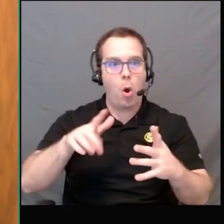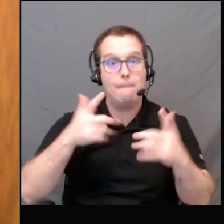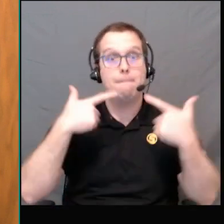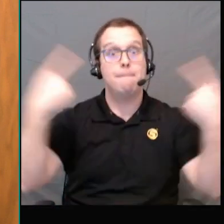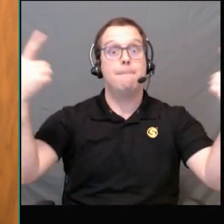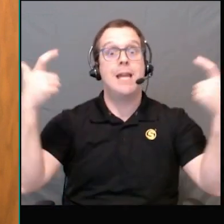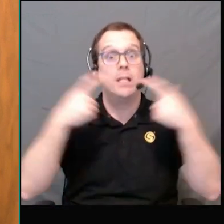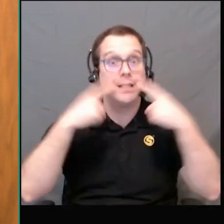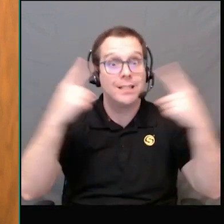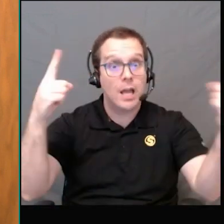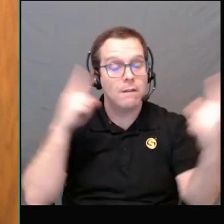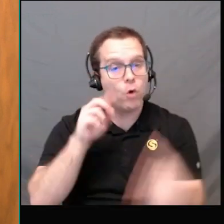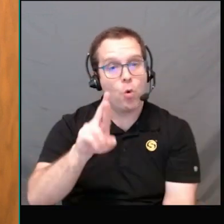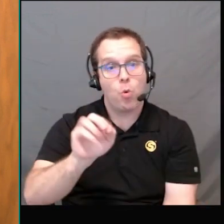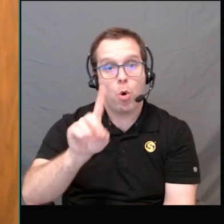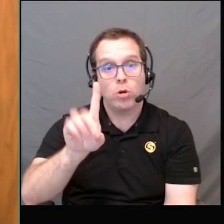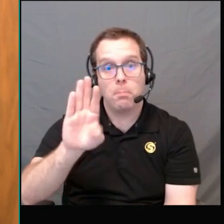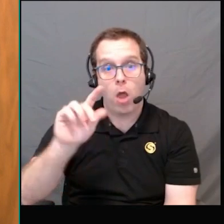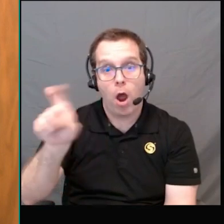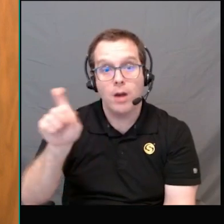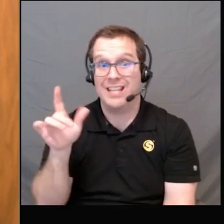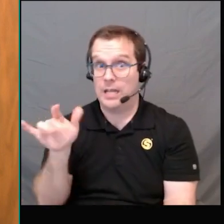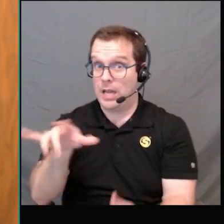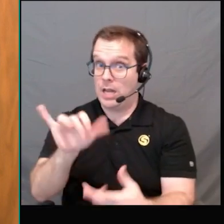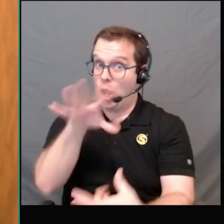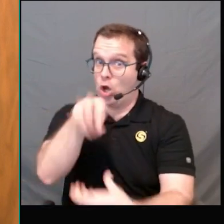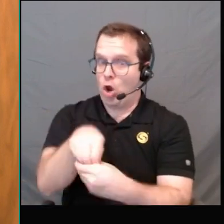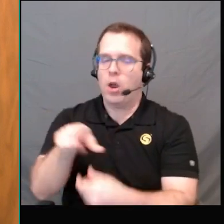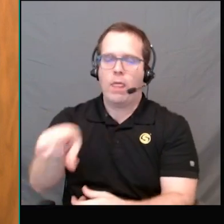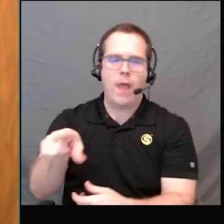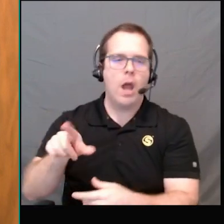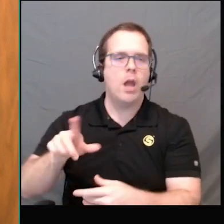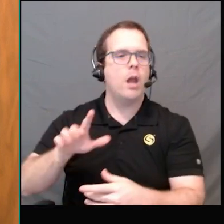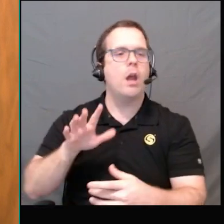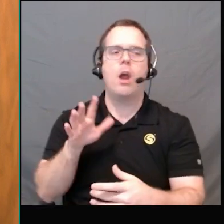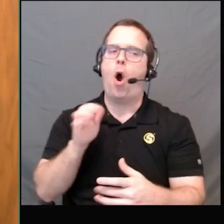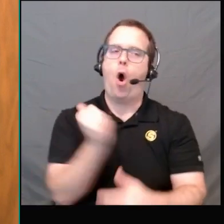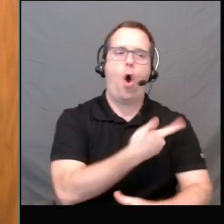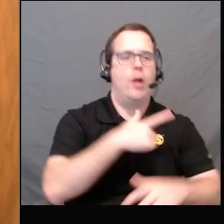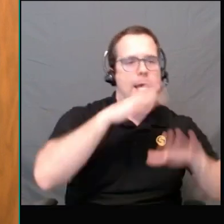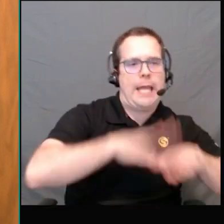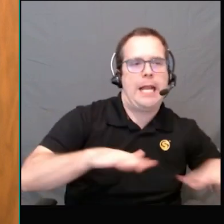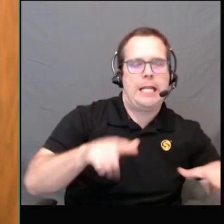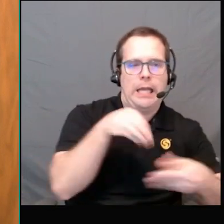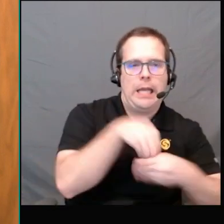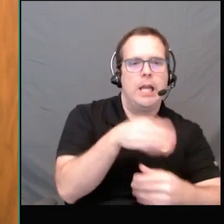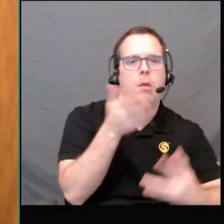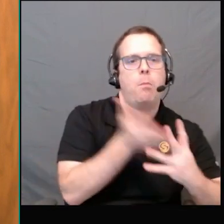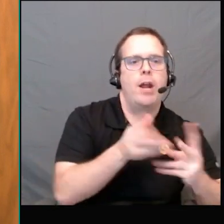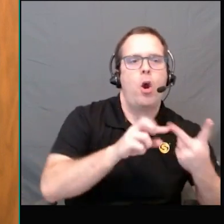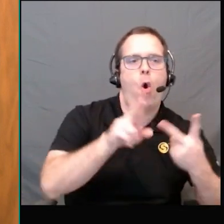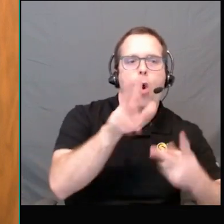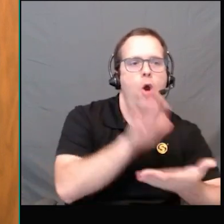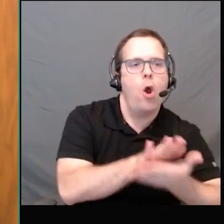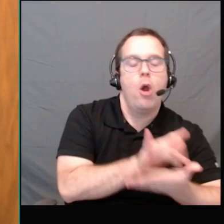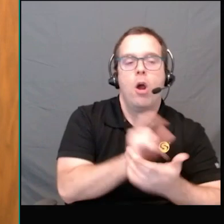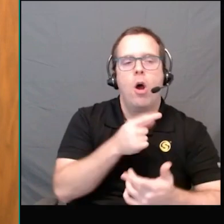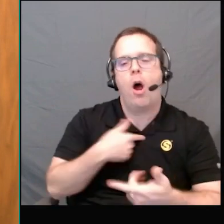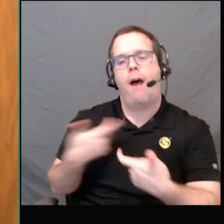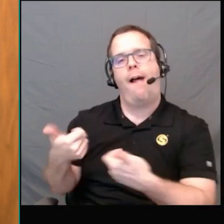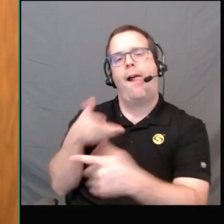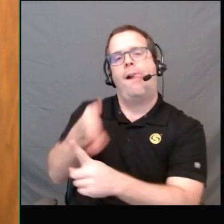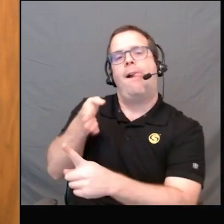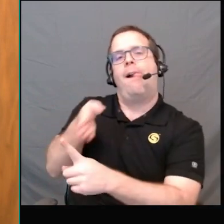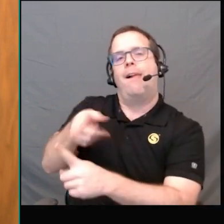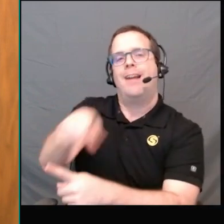Roblox, including them basically becoming the de facto school-at-home recess alternative for kids around the globe. It's been so cool how we